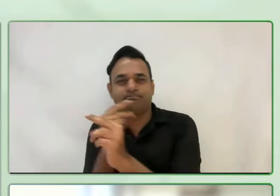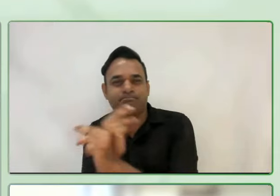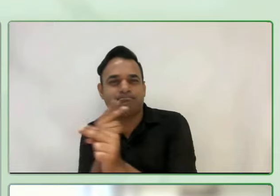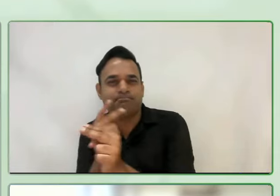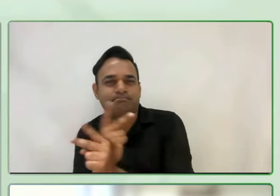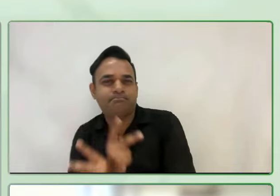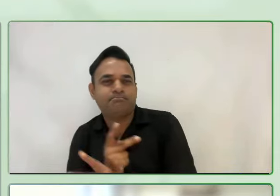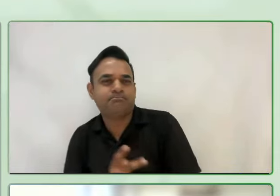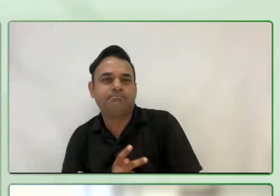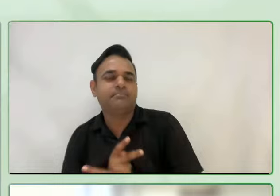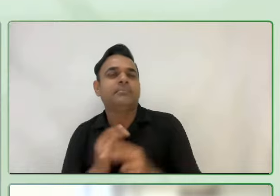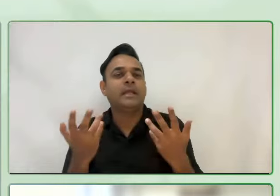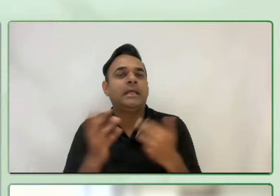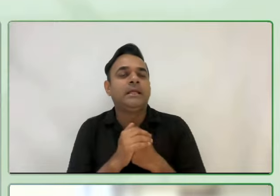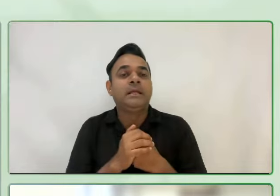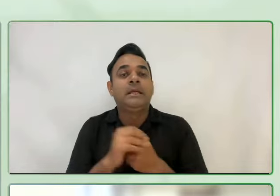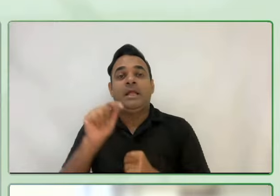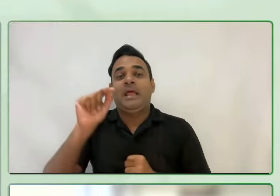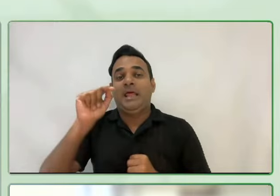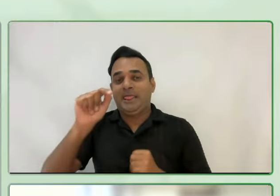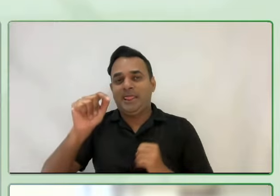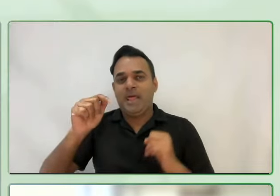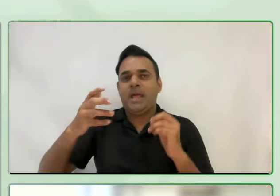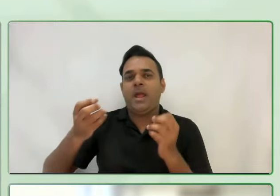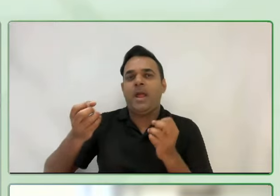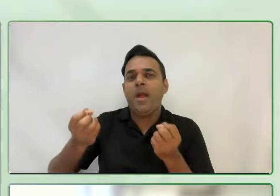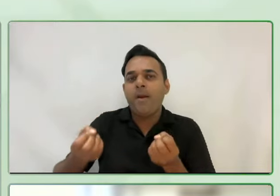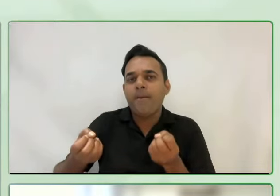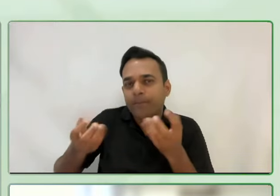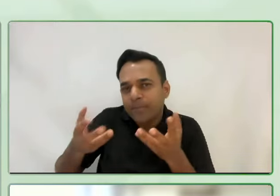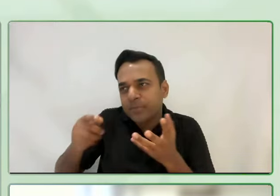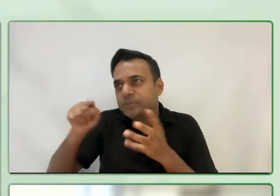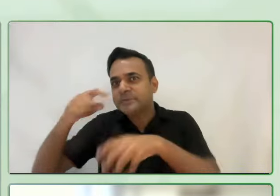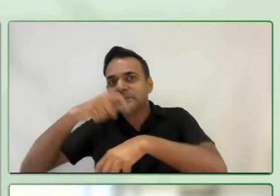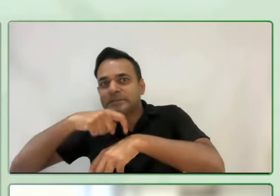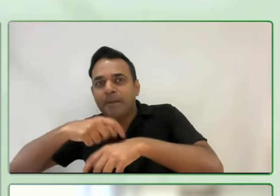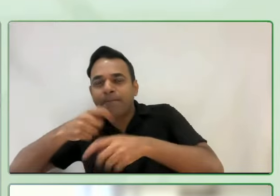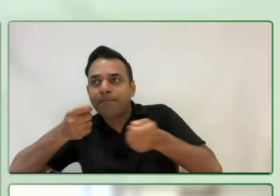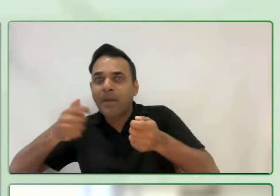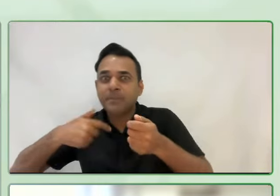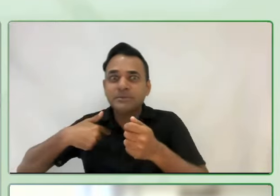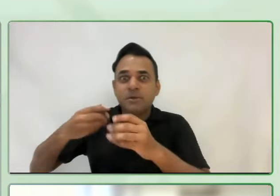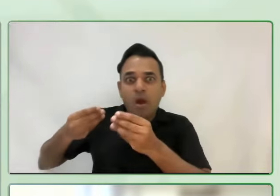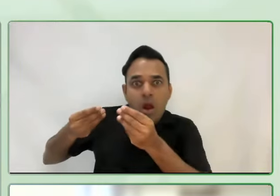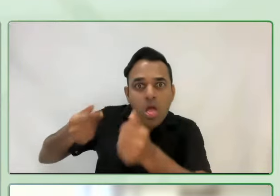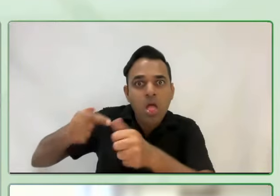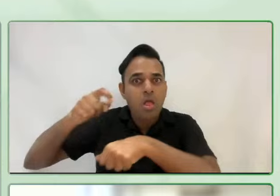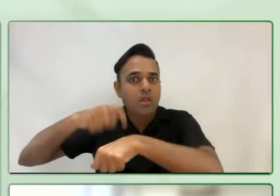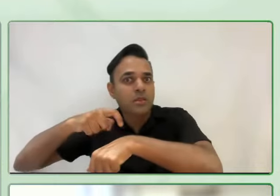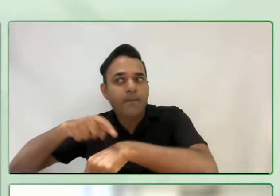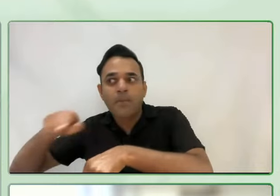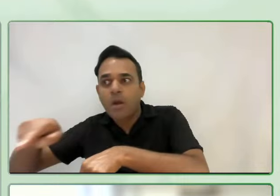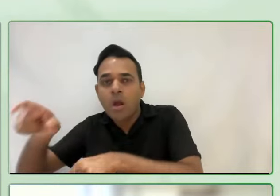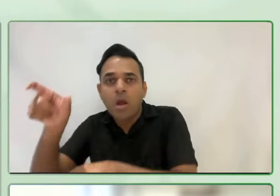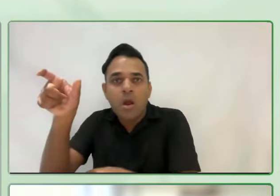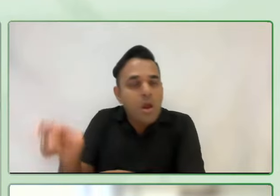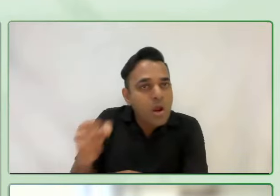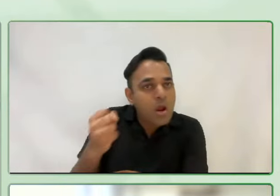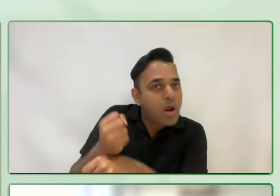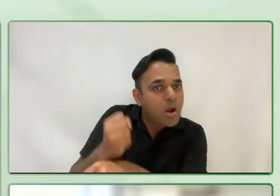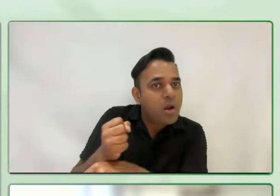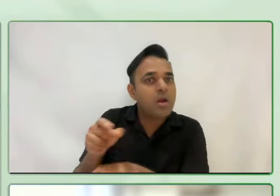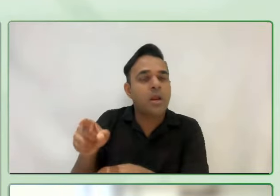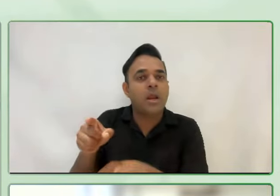costing £8,000 to £10,000 for a company to defend itself in tribunal if a disabled employee says, you took too long to make